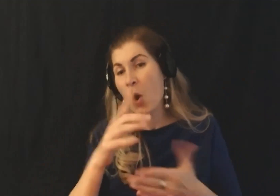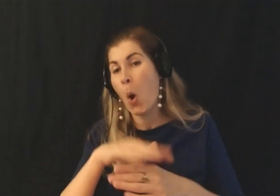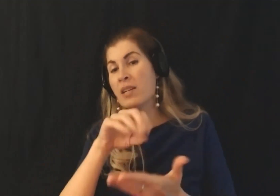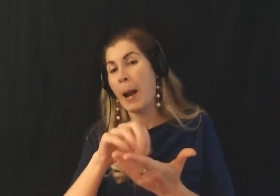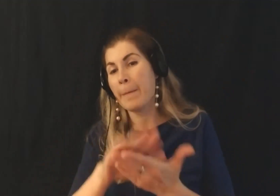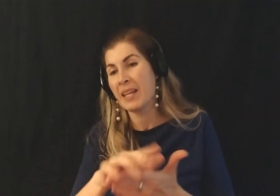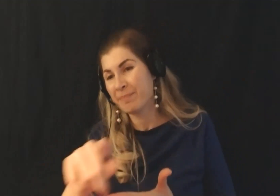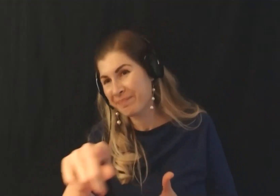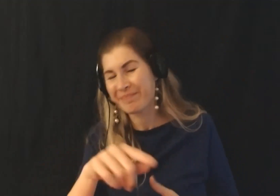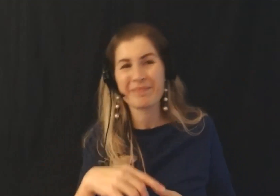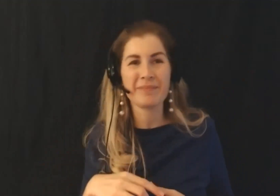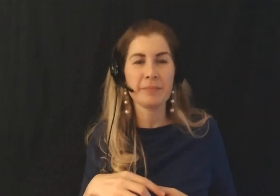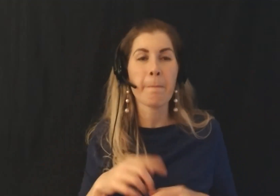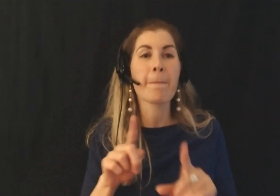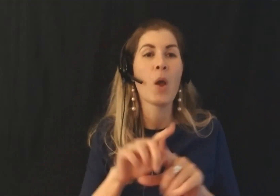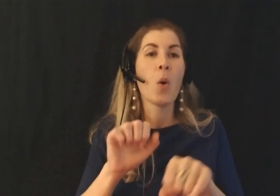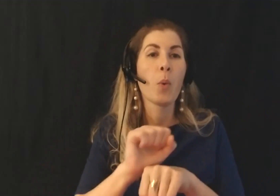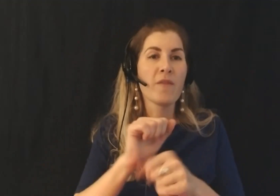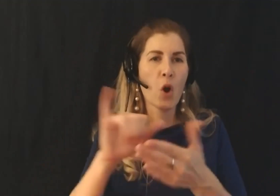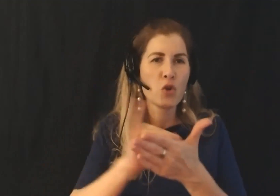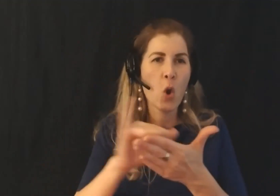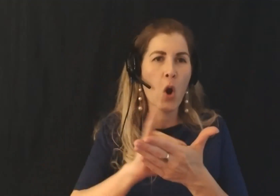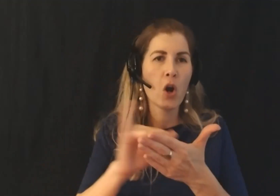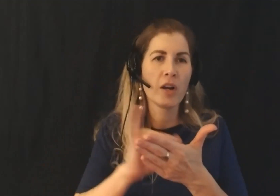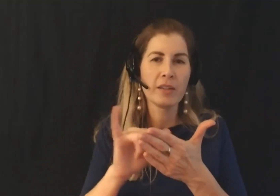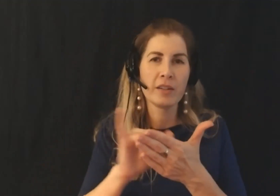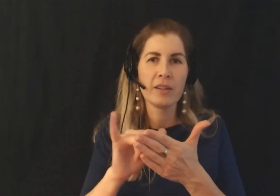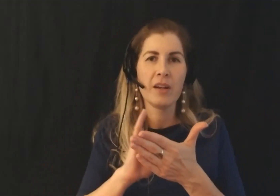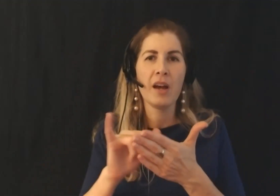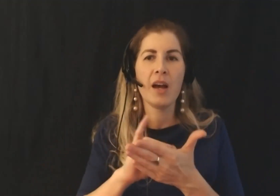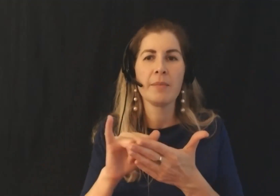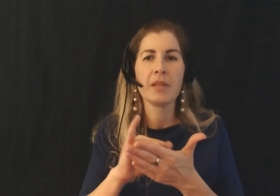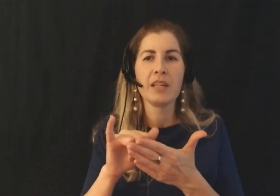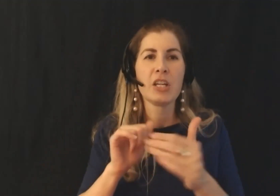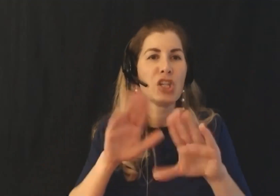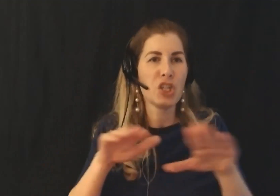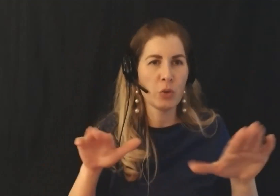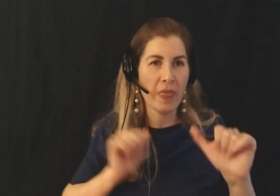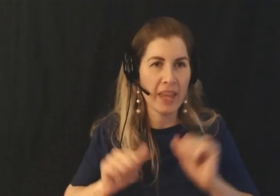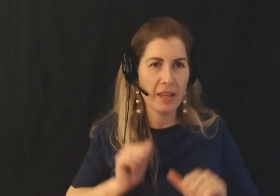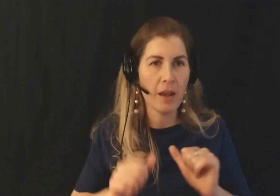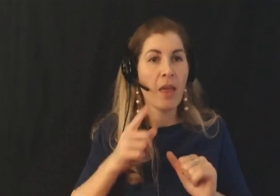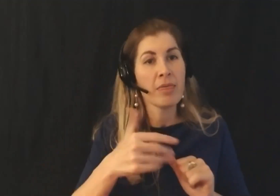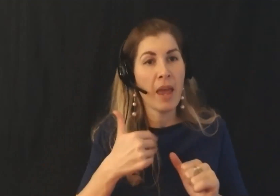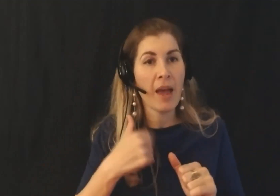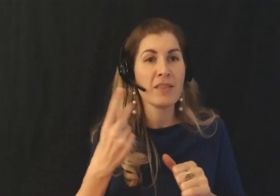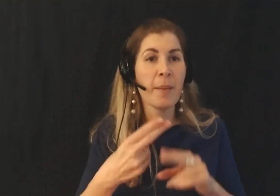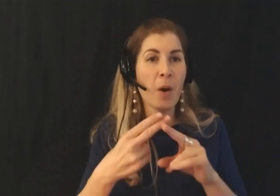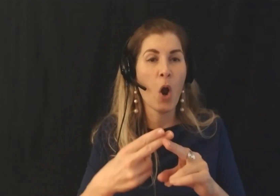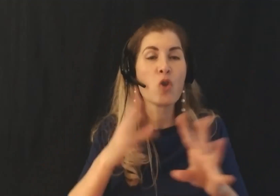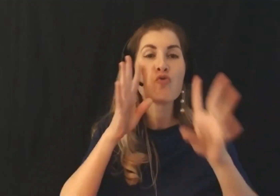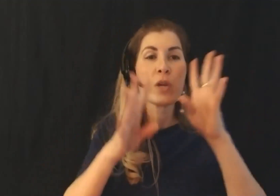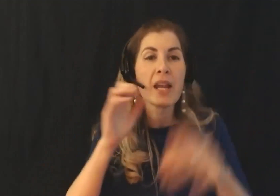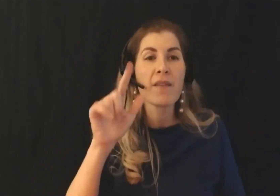And I also work for New York City Children's Theater as a teaching artist. They've also created something called the Creative Clubhouse. I made a